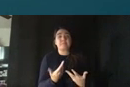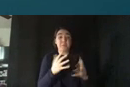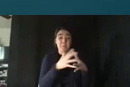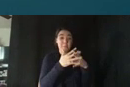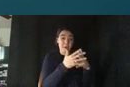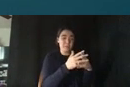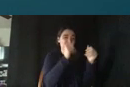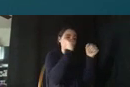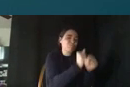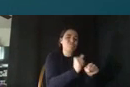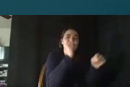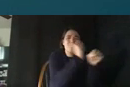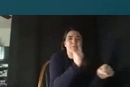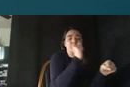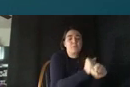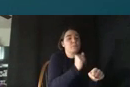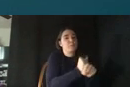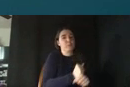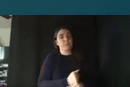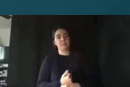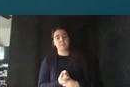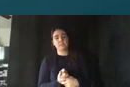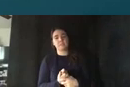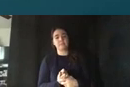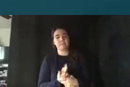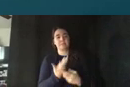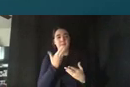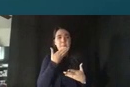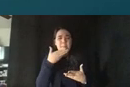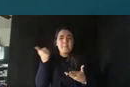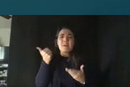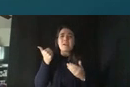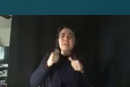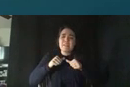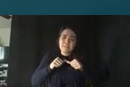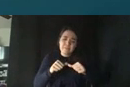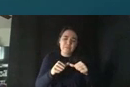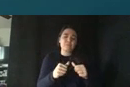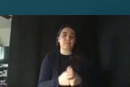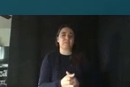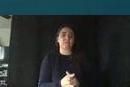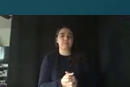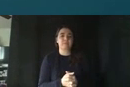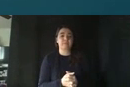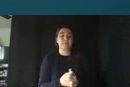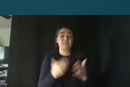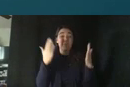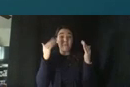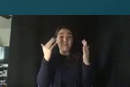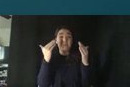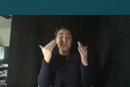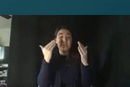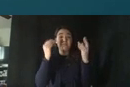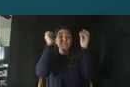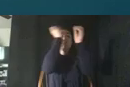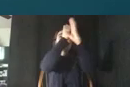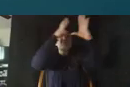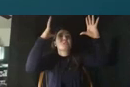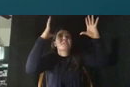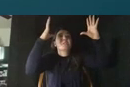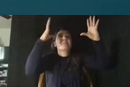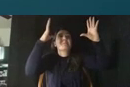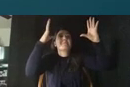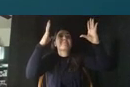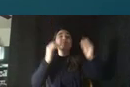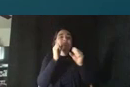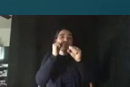You can really, really work hard and do your best. And hopefully you can make your dreams come true. There will